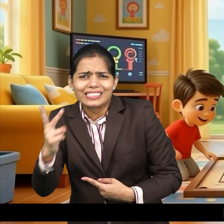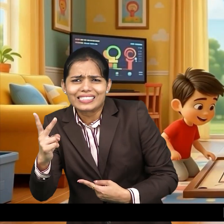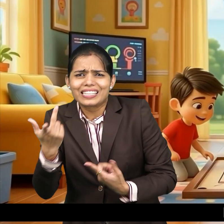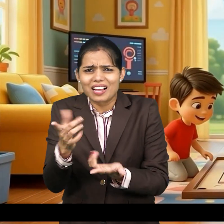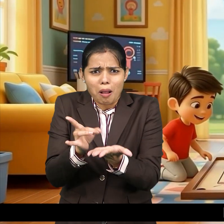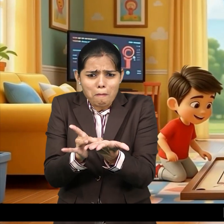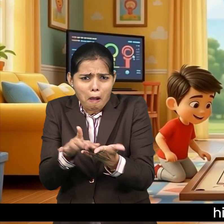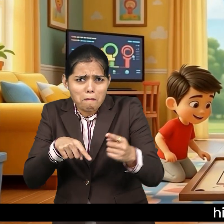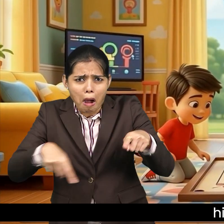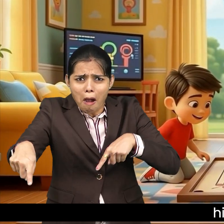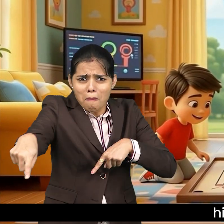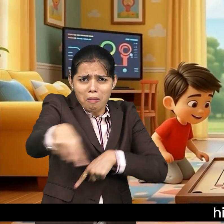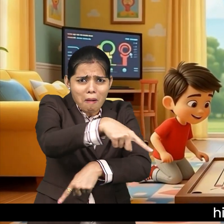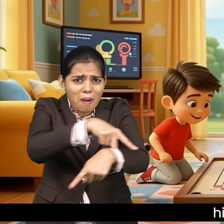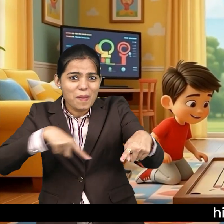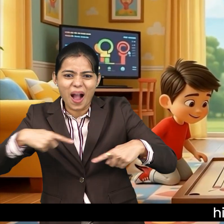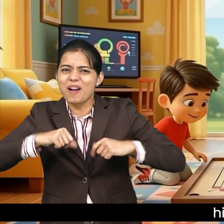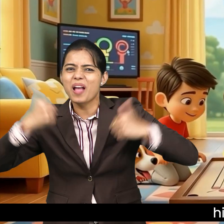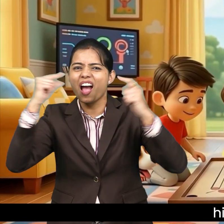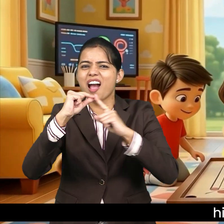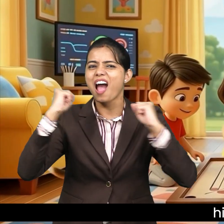They took turns hitting the striker.